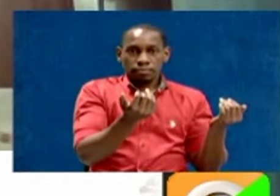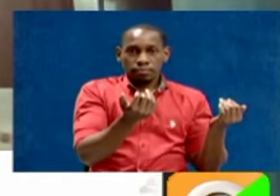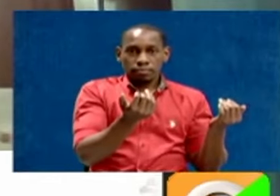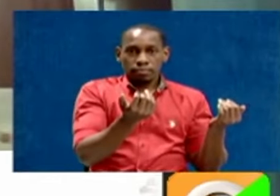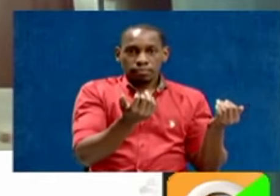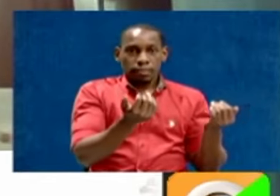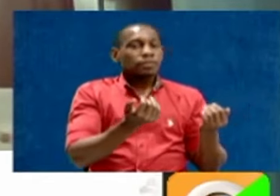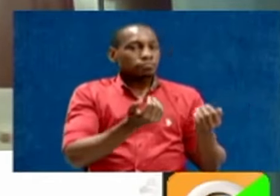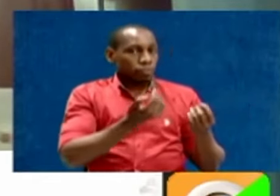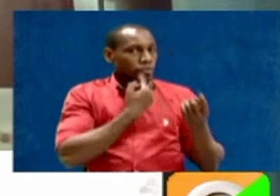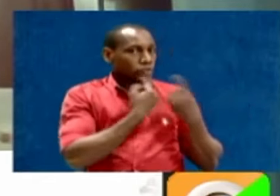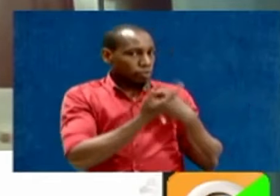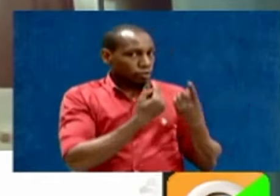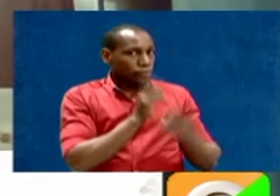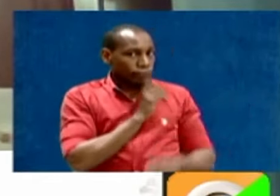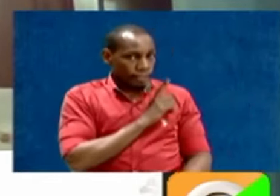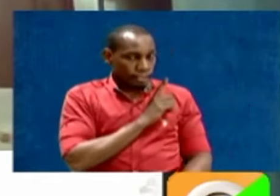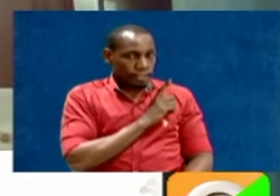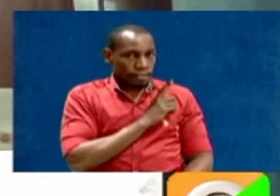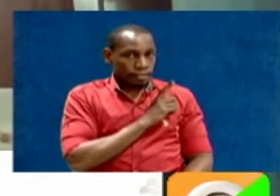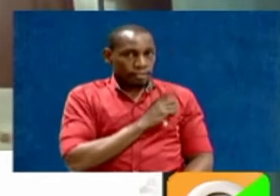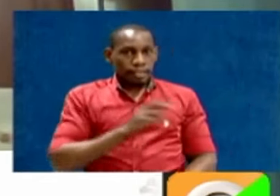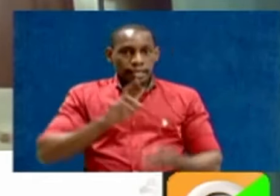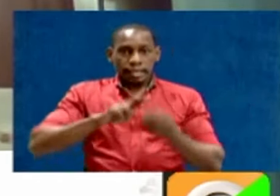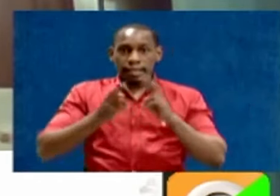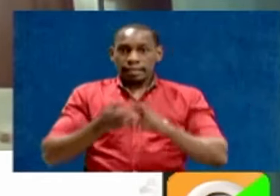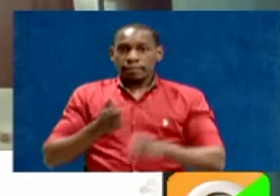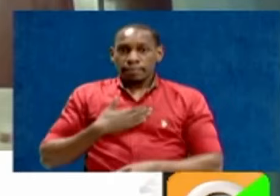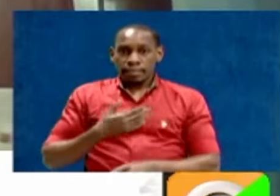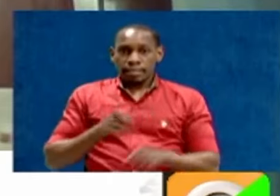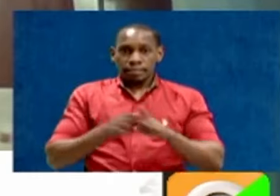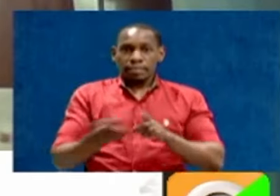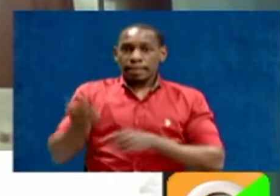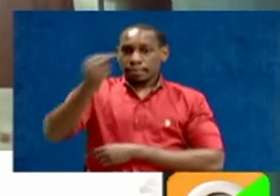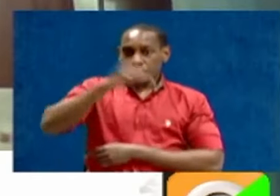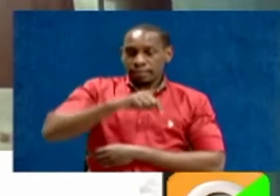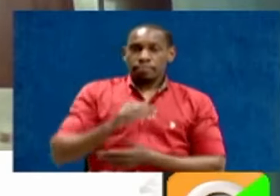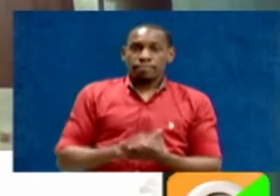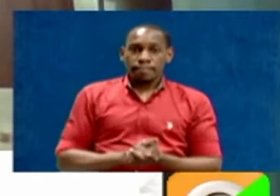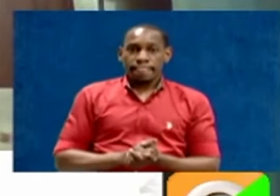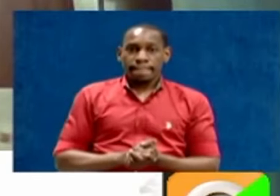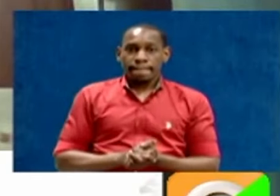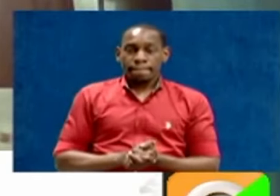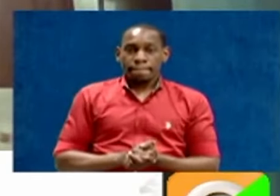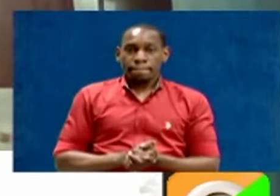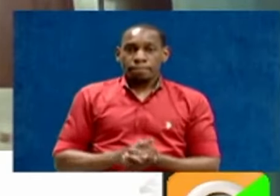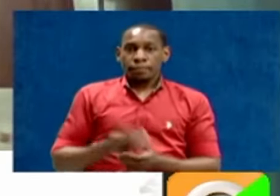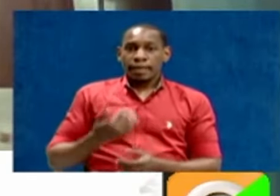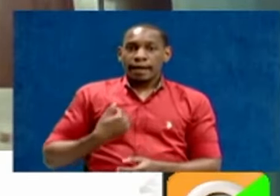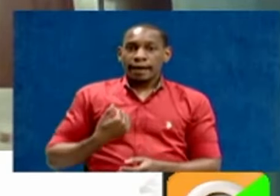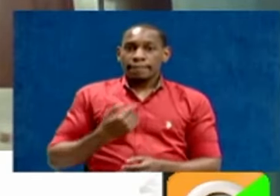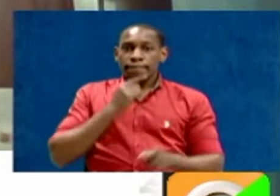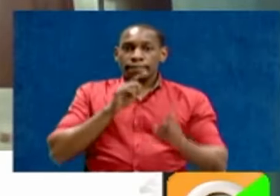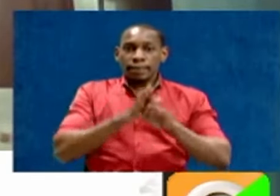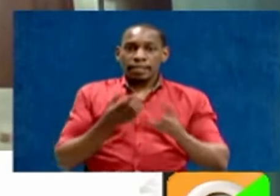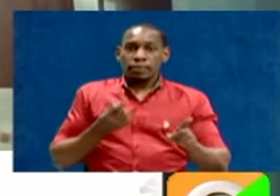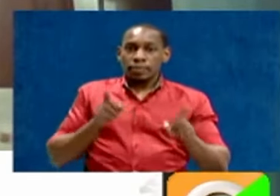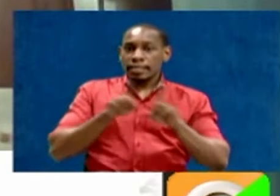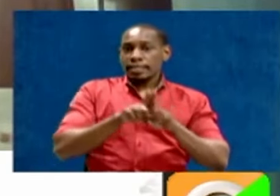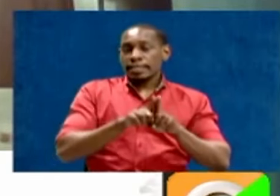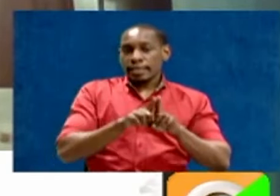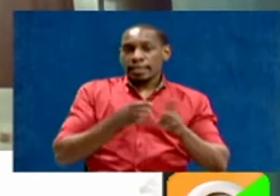I had to speak to them. My relatives also rallied in. So I have brothers and